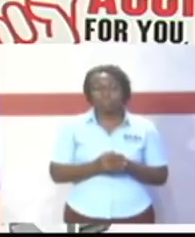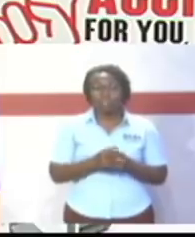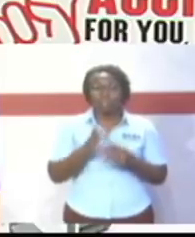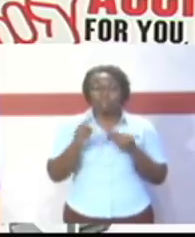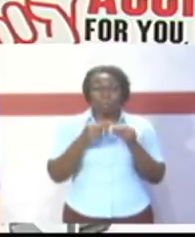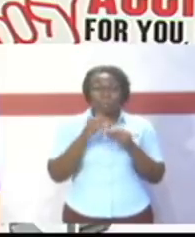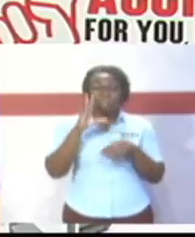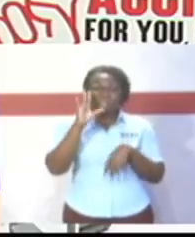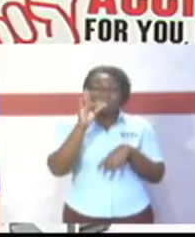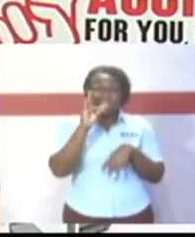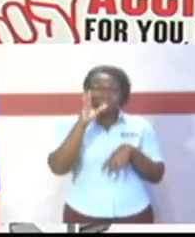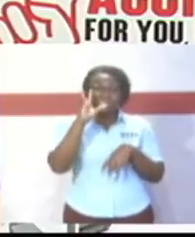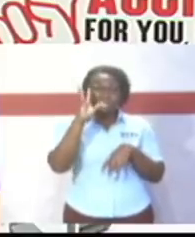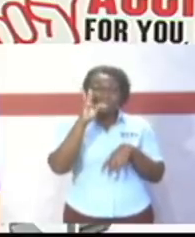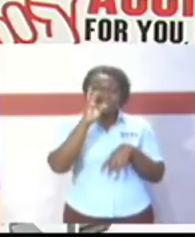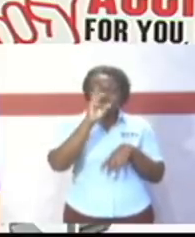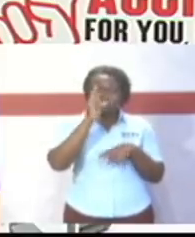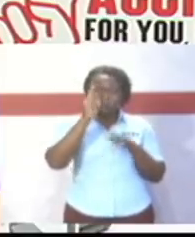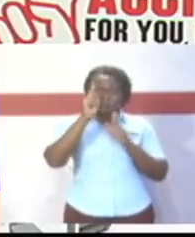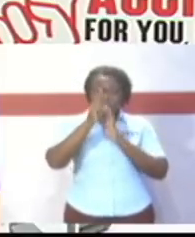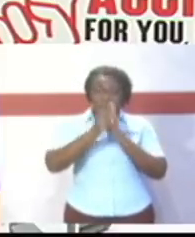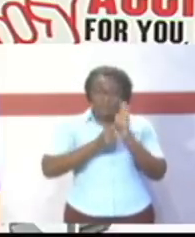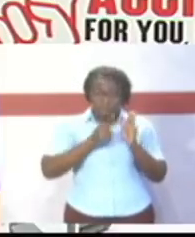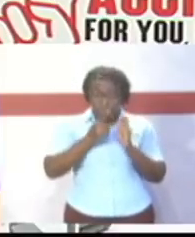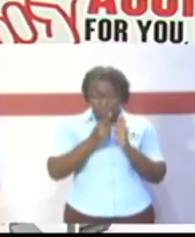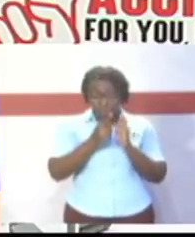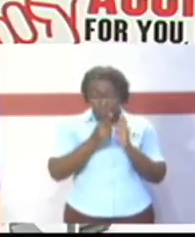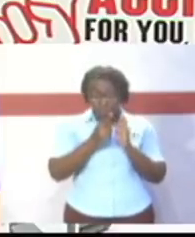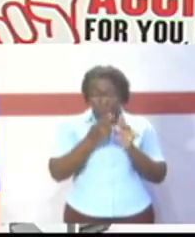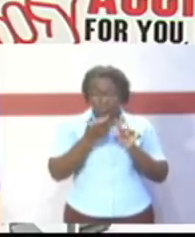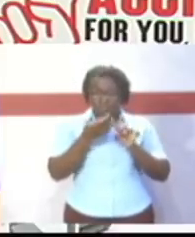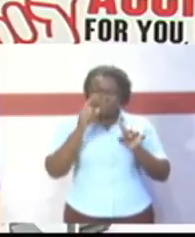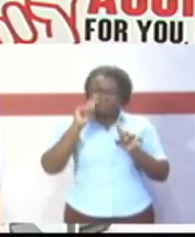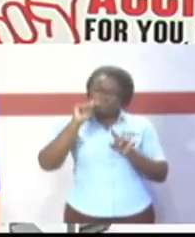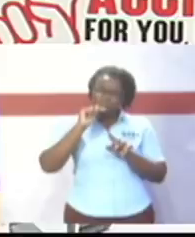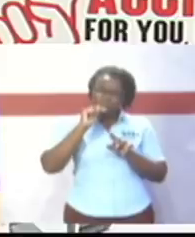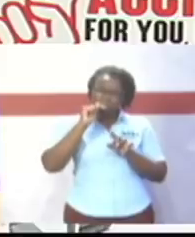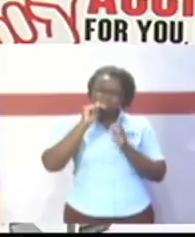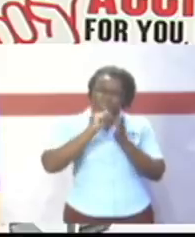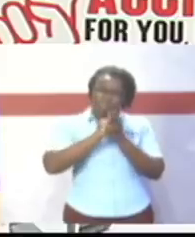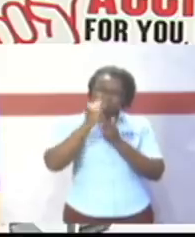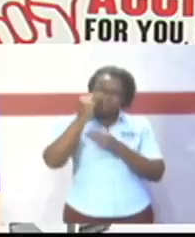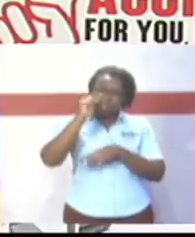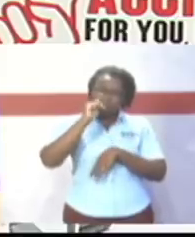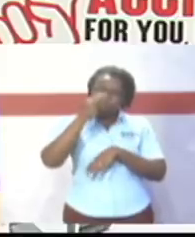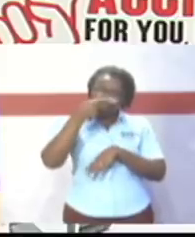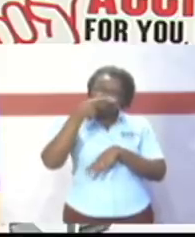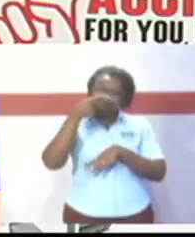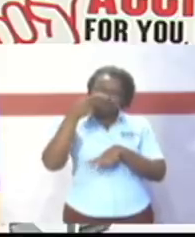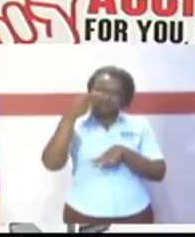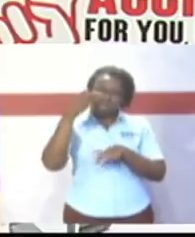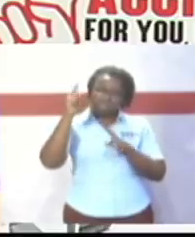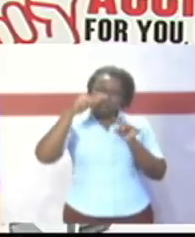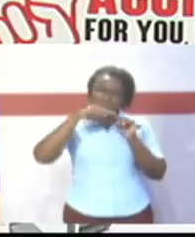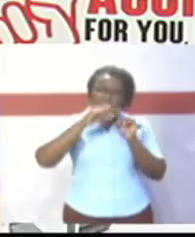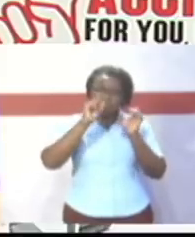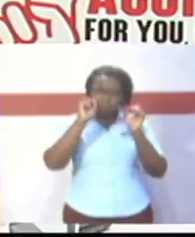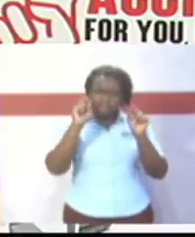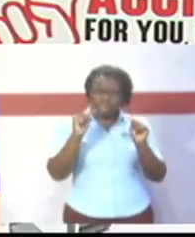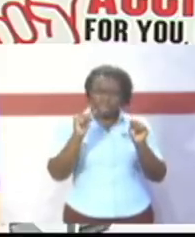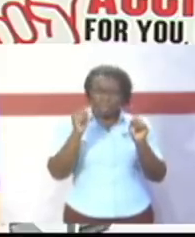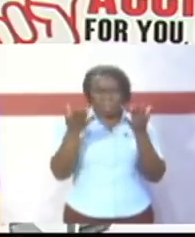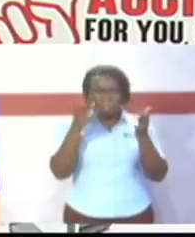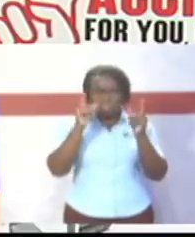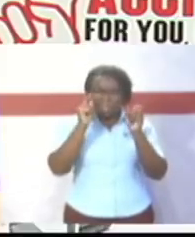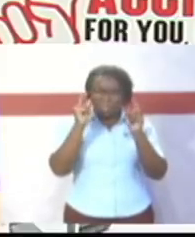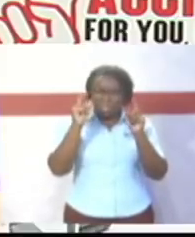period from Wednesday into Thursday, Friday, Saturday. By Saturday night, we were basically finished. We